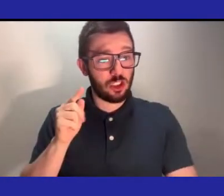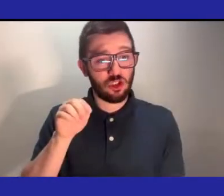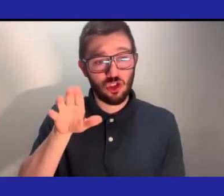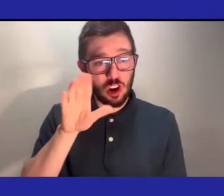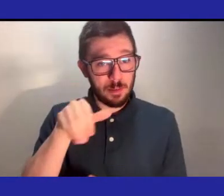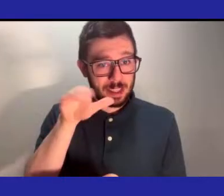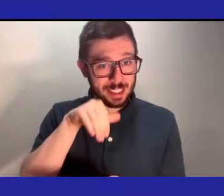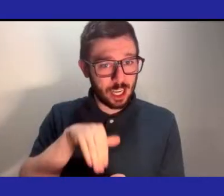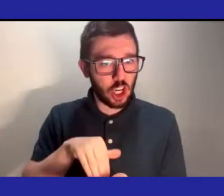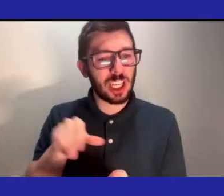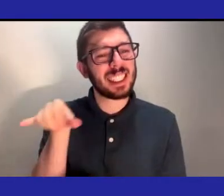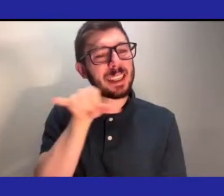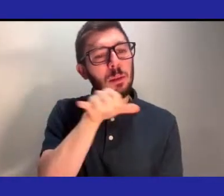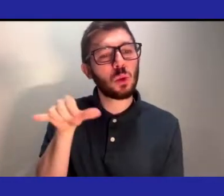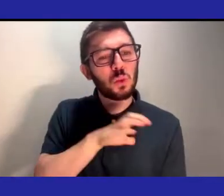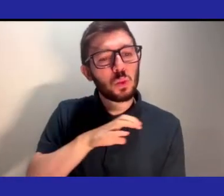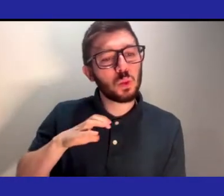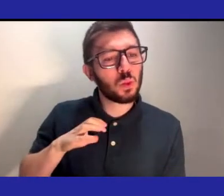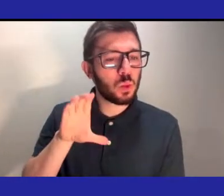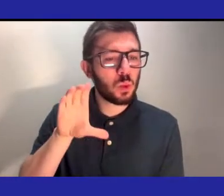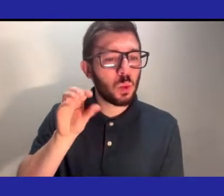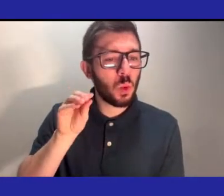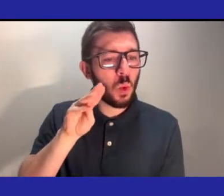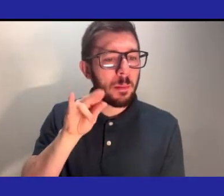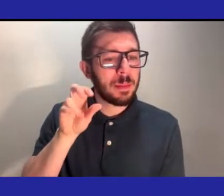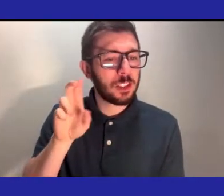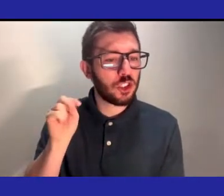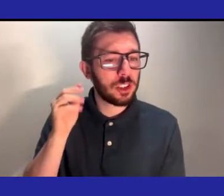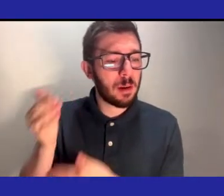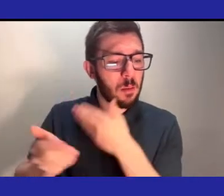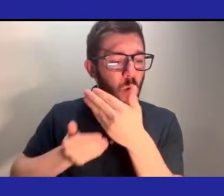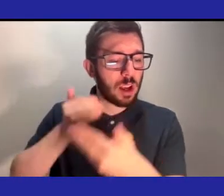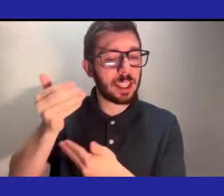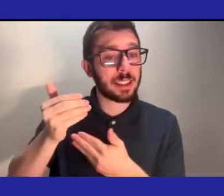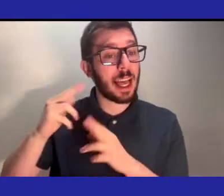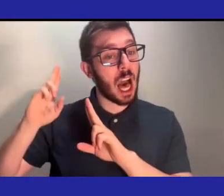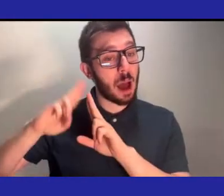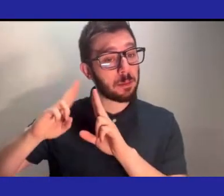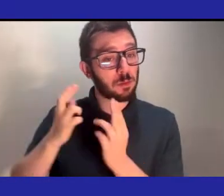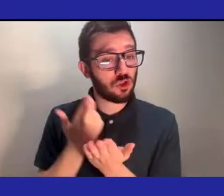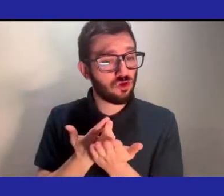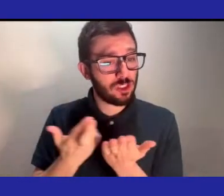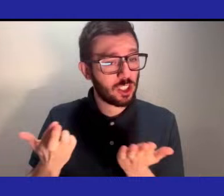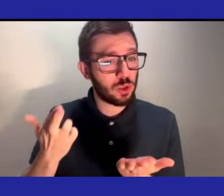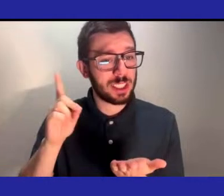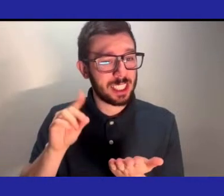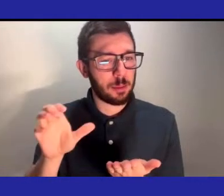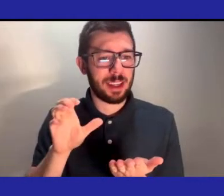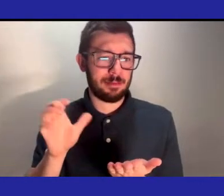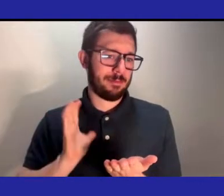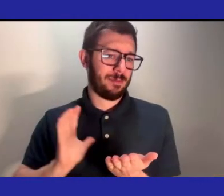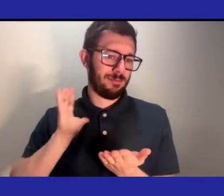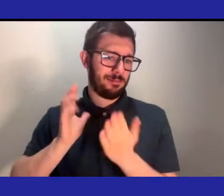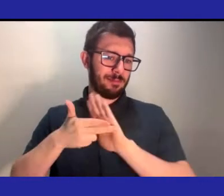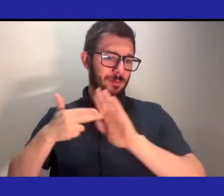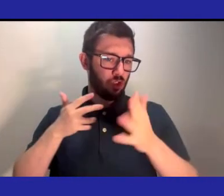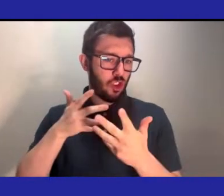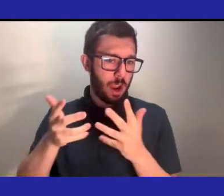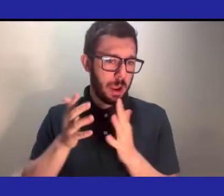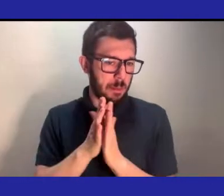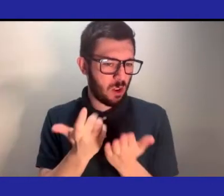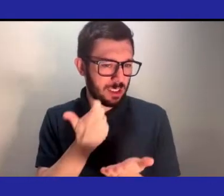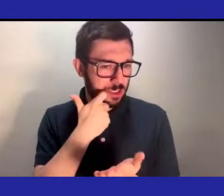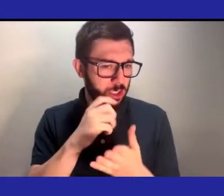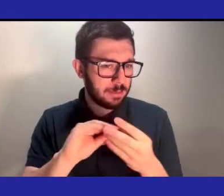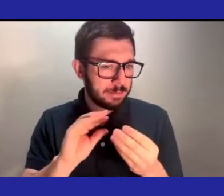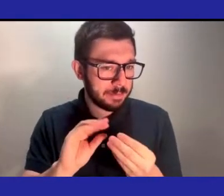Commission. And the Optimal Resources document, as the Gray Book is informally known, is codified